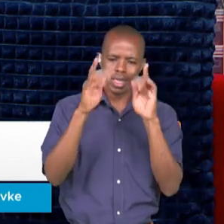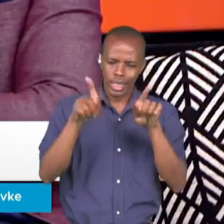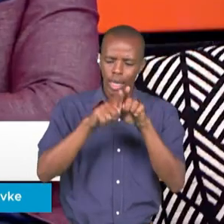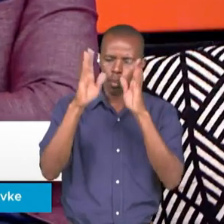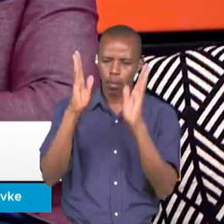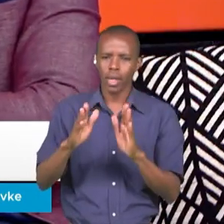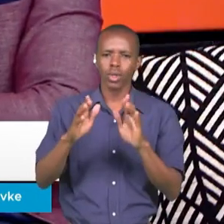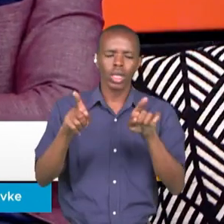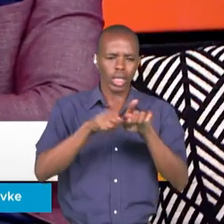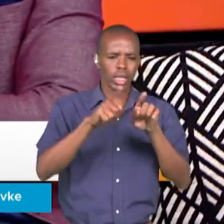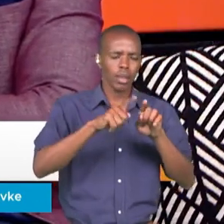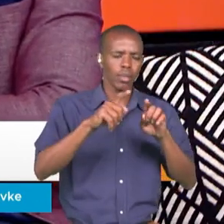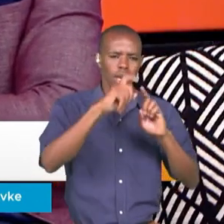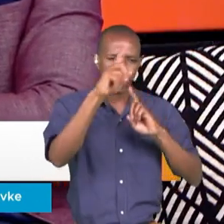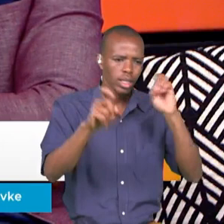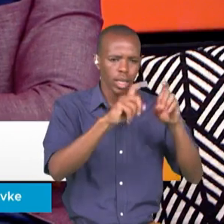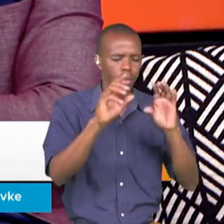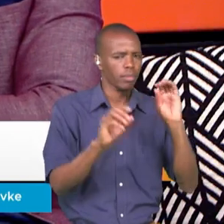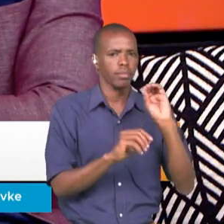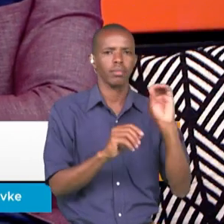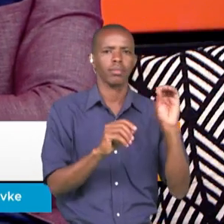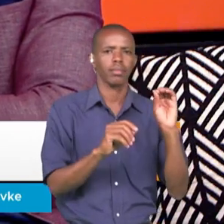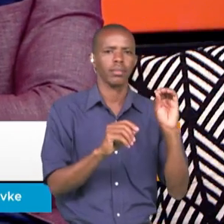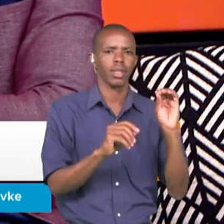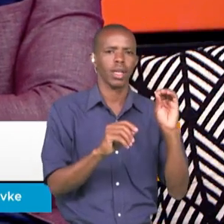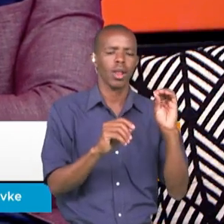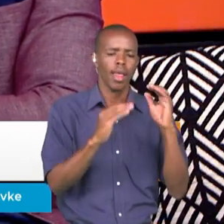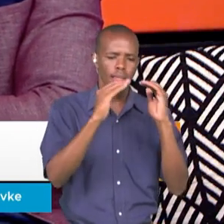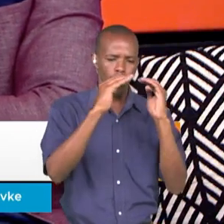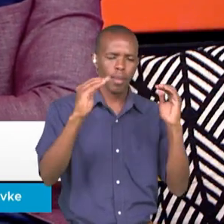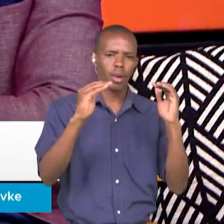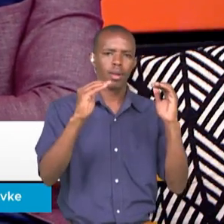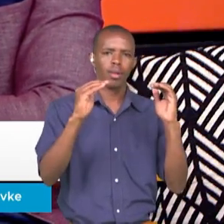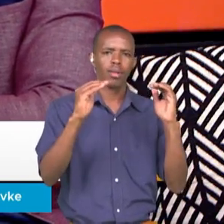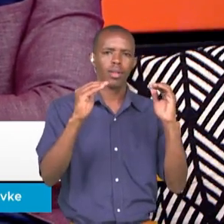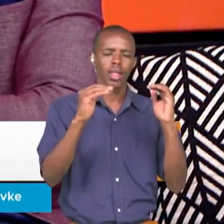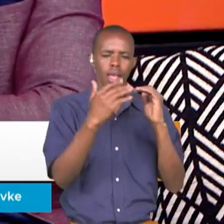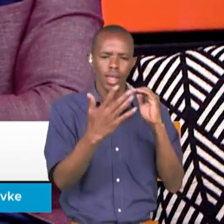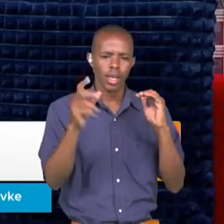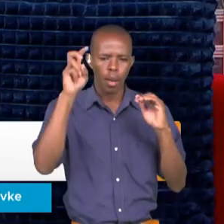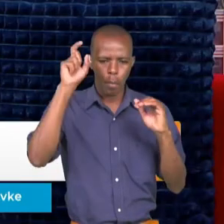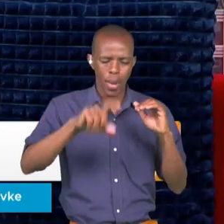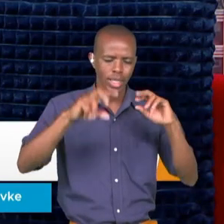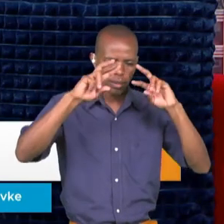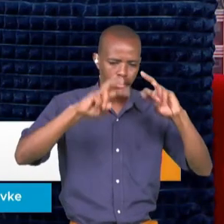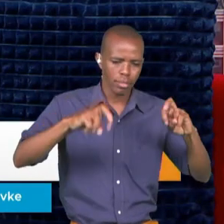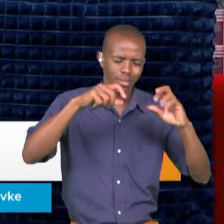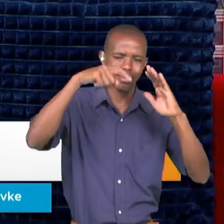then you offer the same person. Exam, yeah, sure. Exactly. Interesting. So at a mid-level, mm-hmm. Those are some of the things to look out for. Okay.